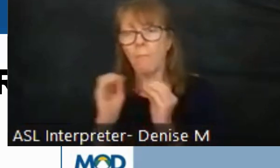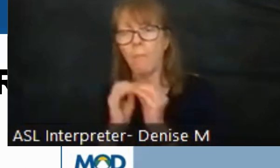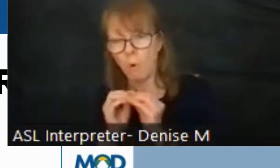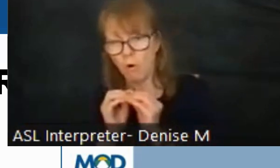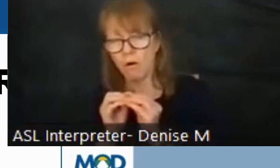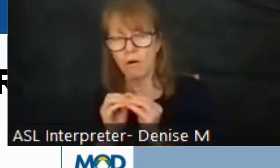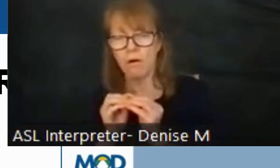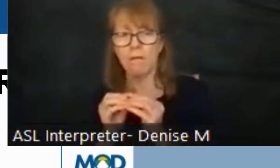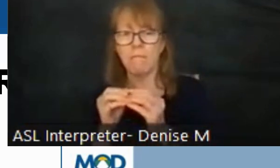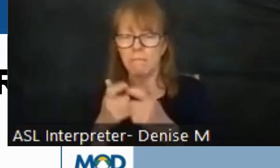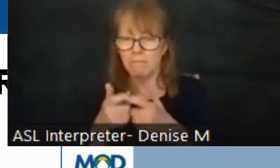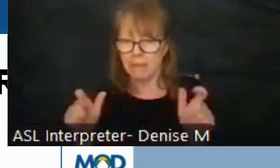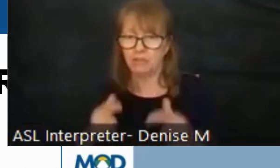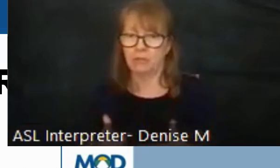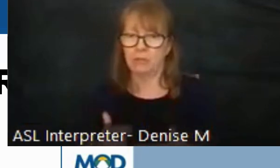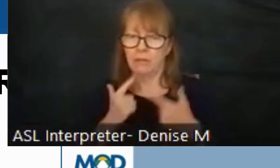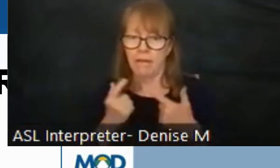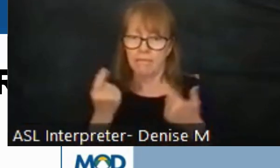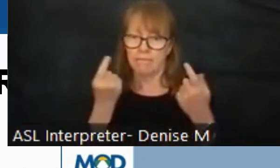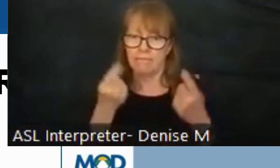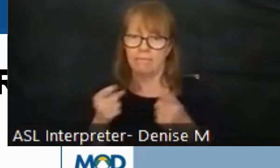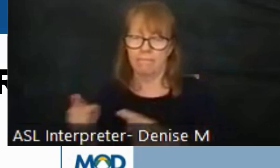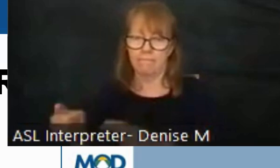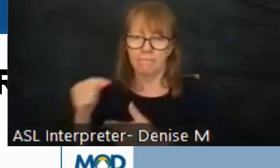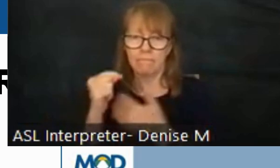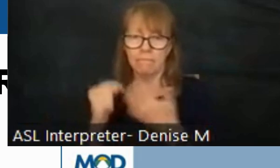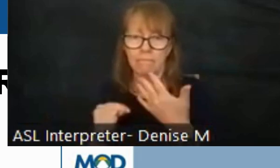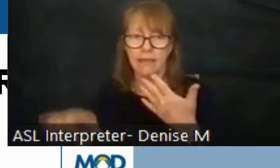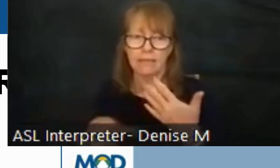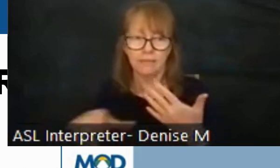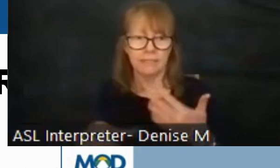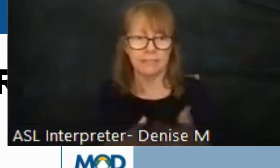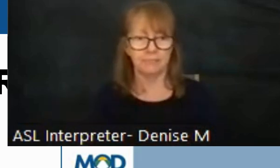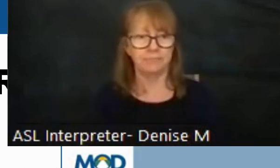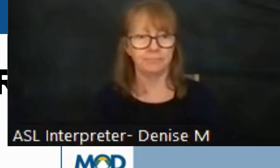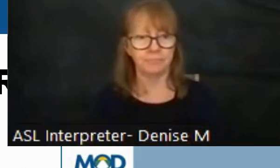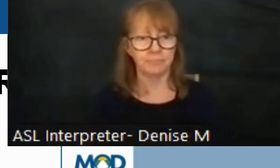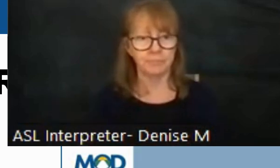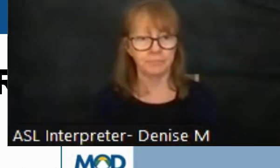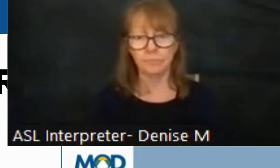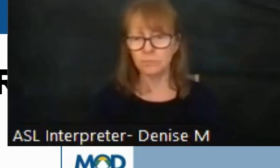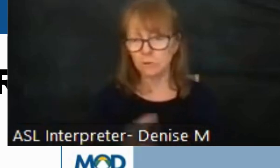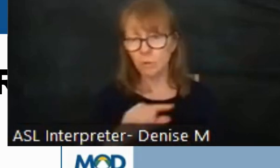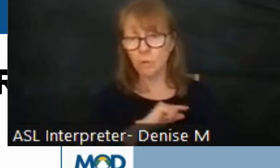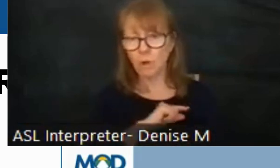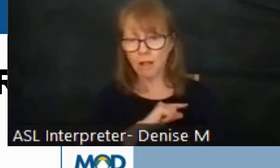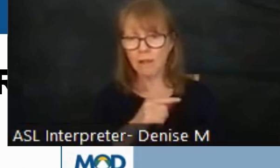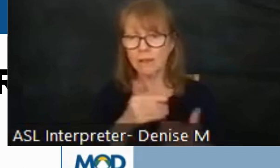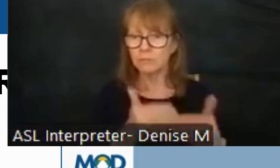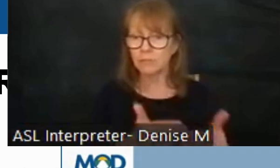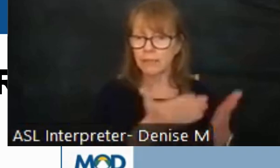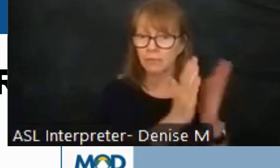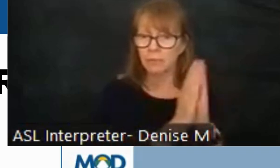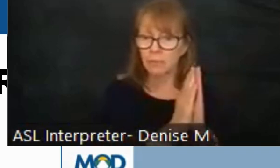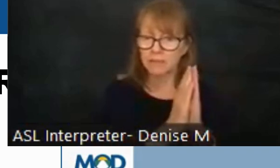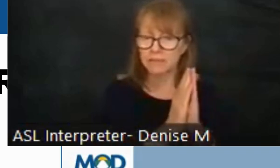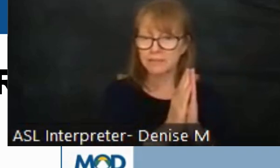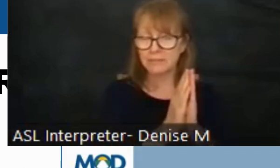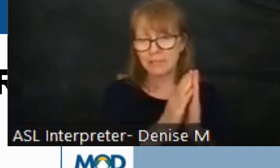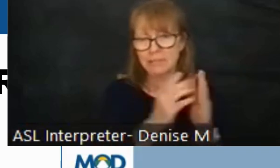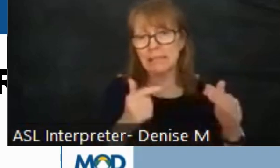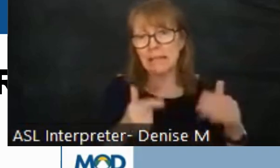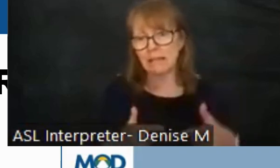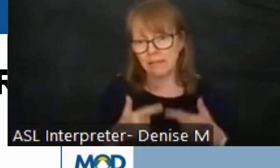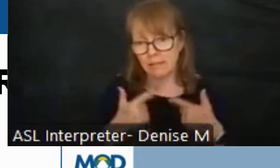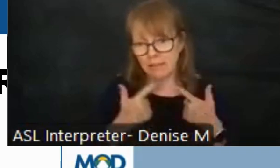So additionally, in order to be eligible to make a request, the person with a disability has to live in housing that's covered by